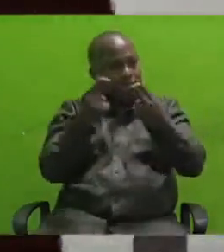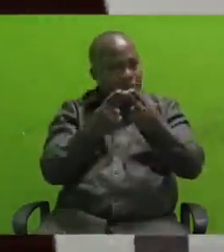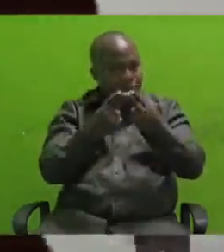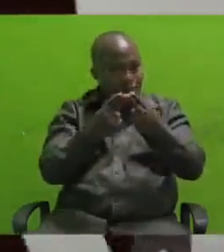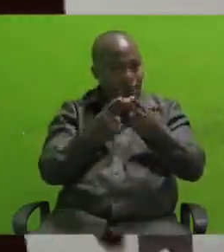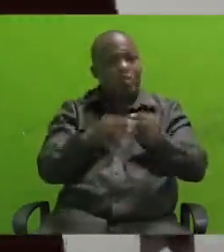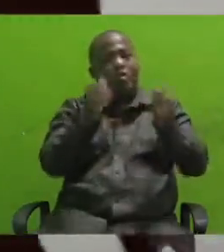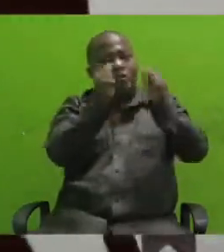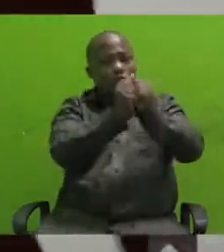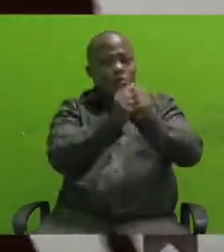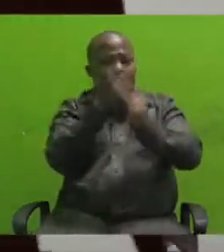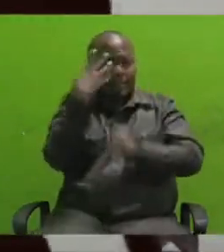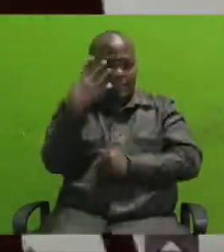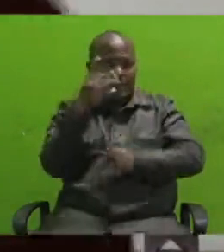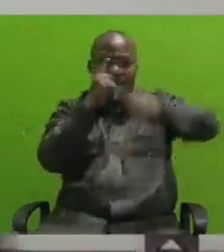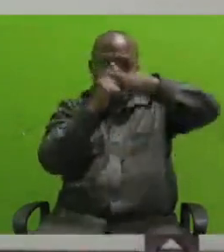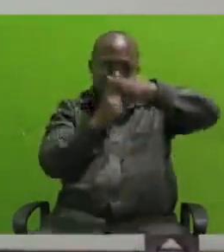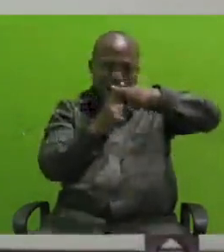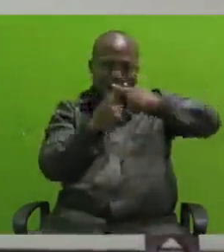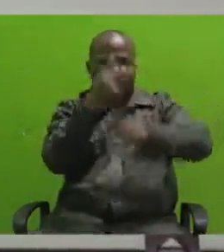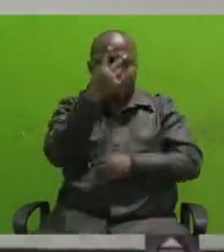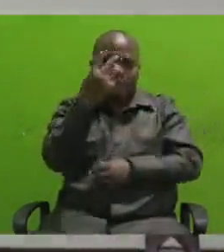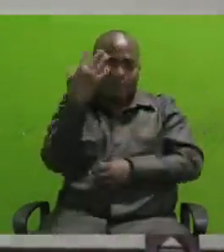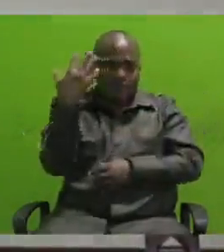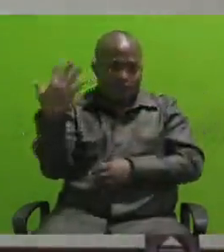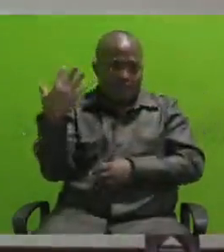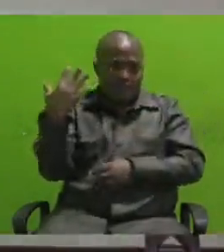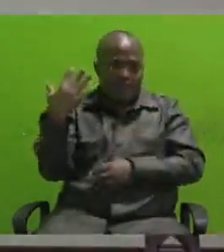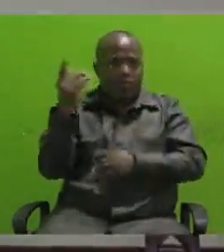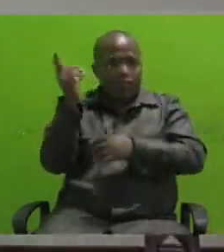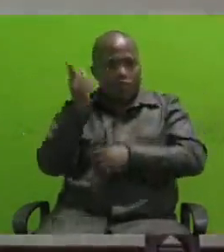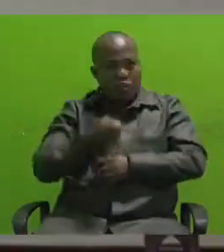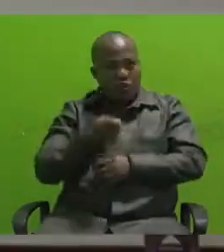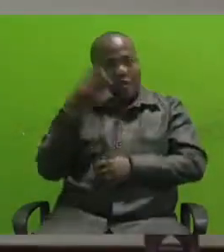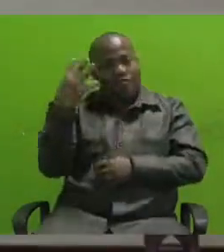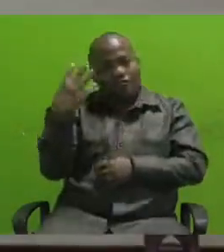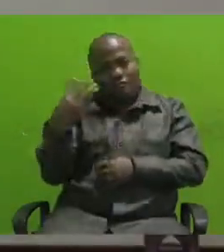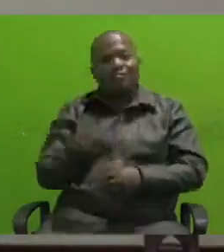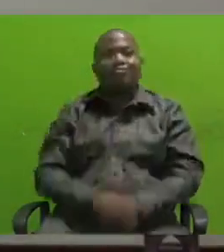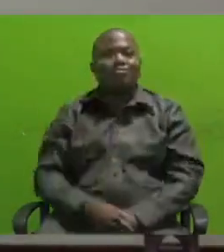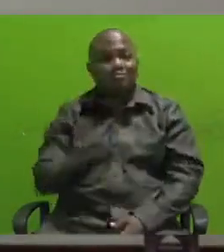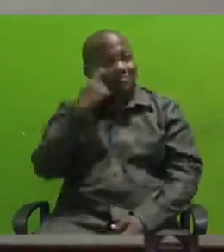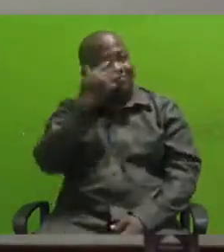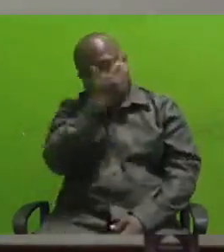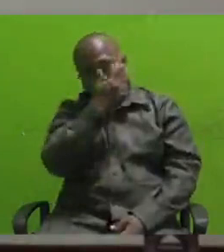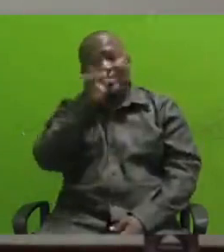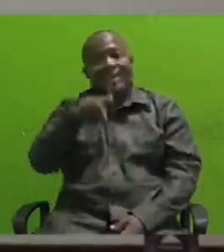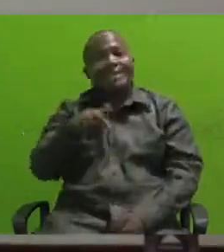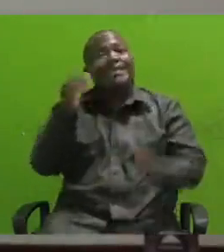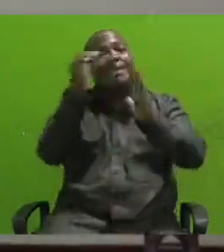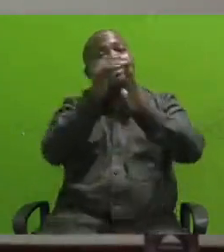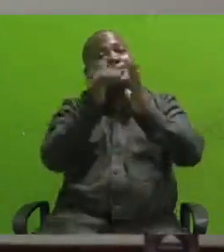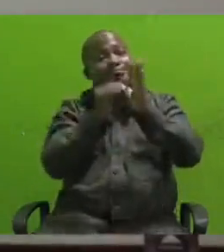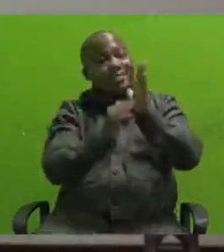25 over 4. That the rule of mathematics, whatever you do